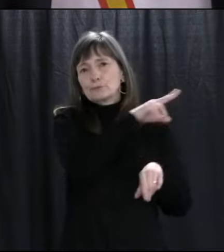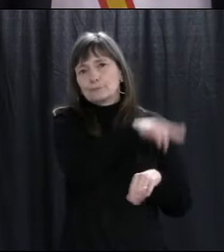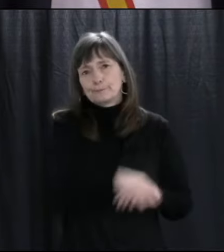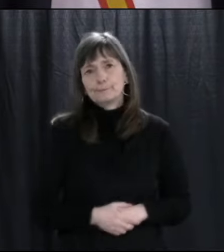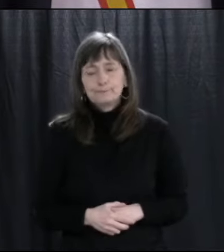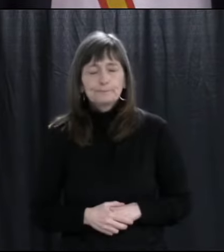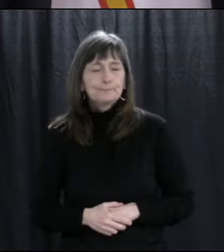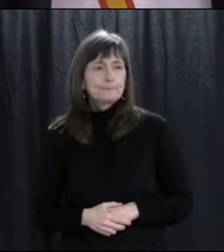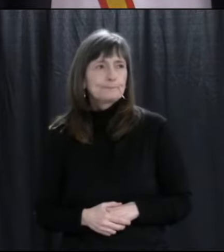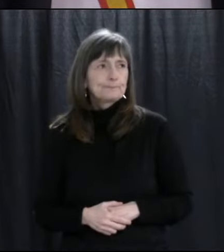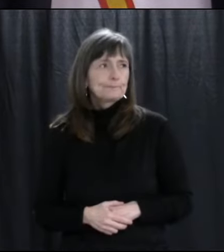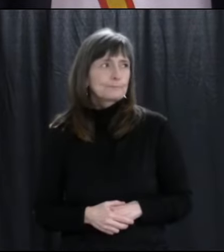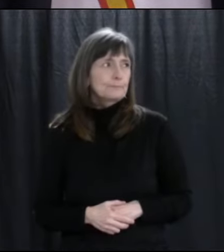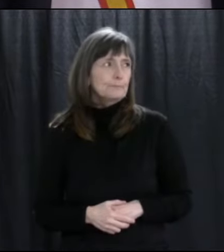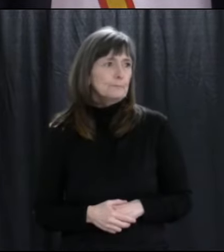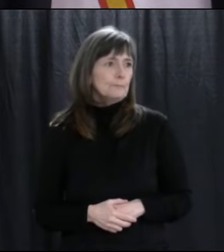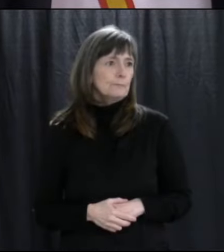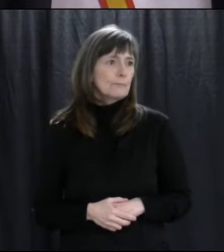longer time.